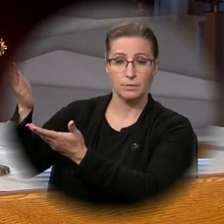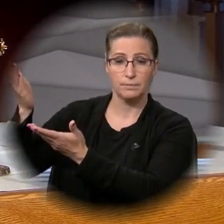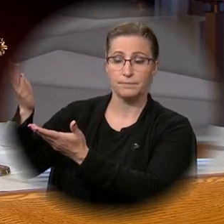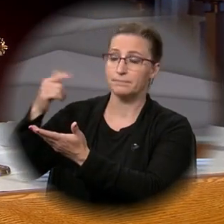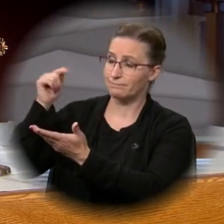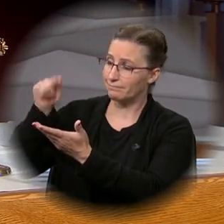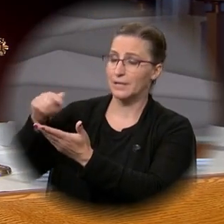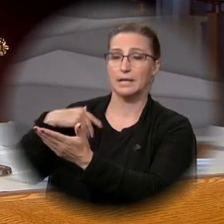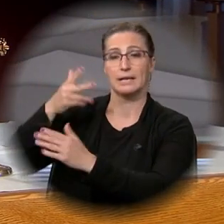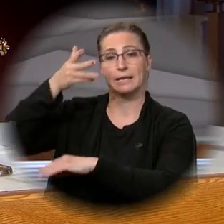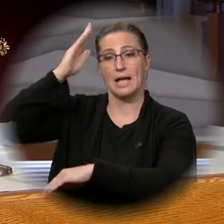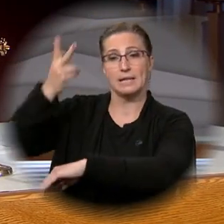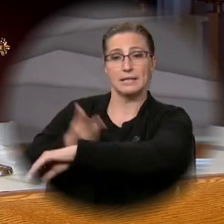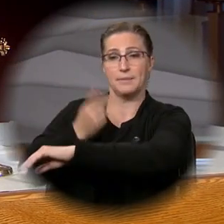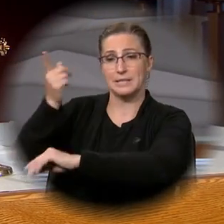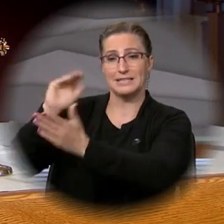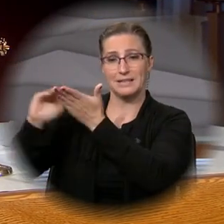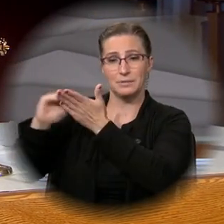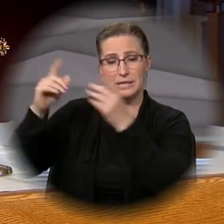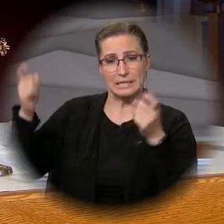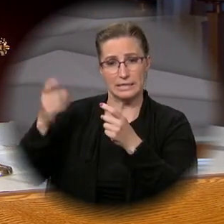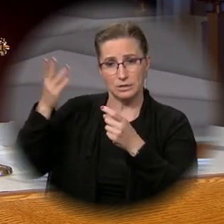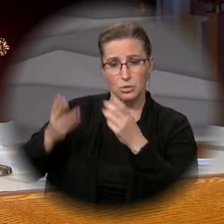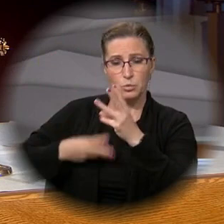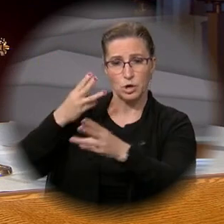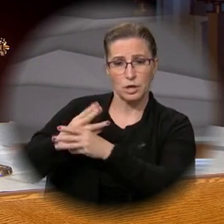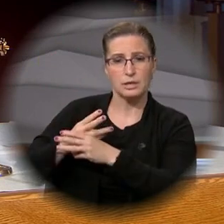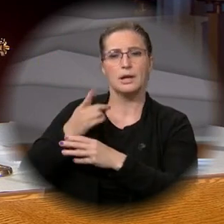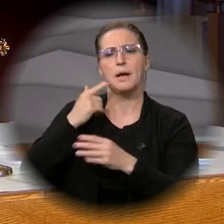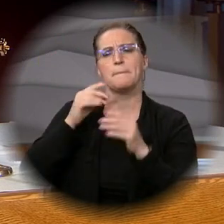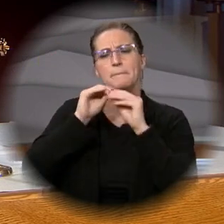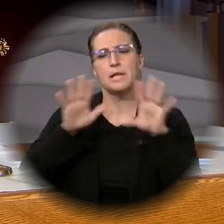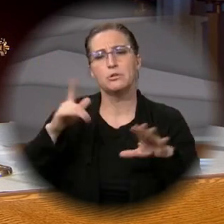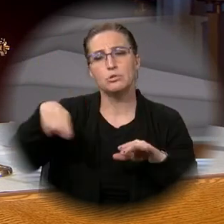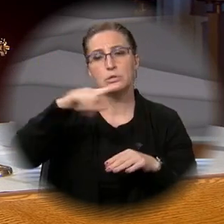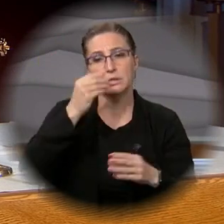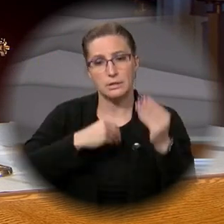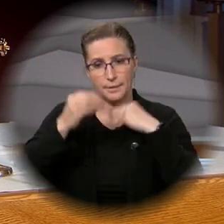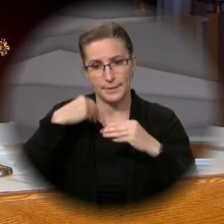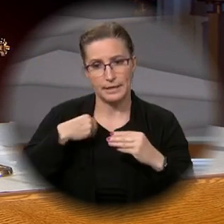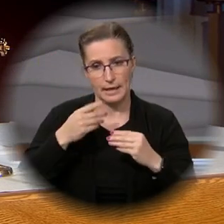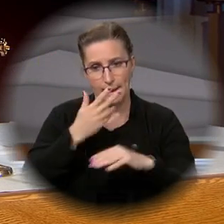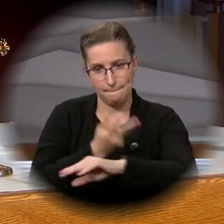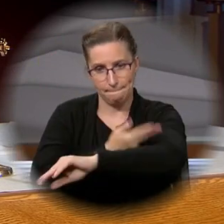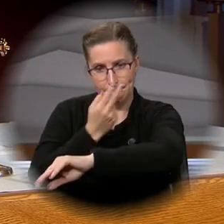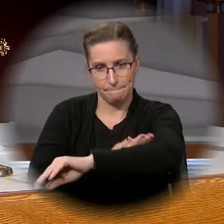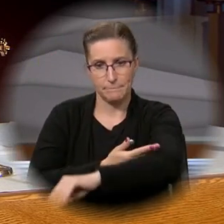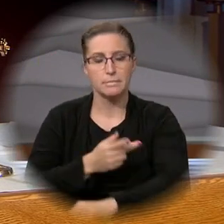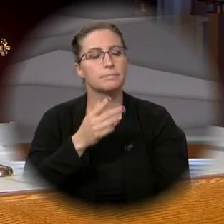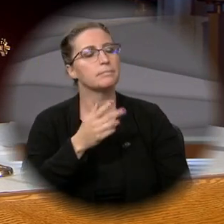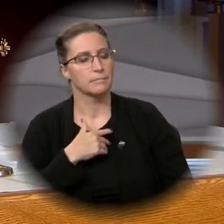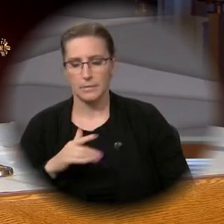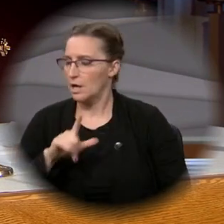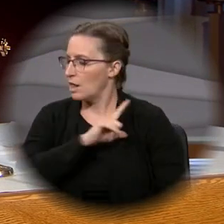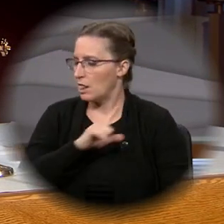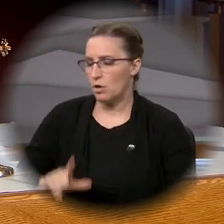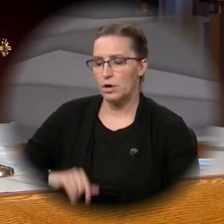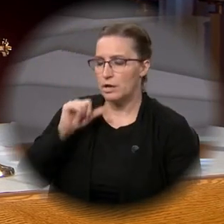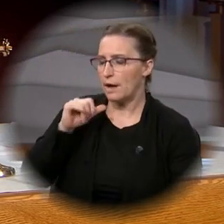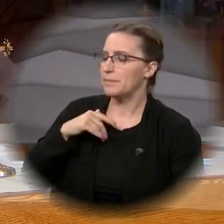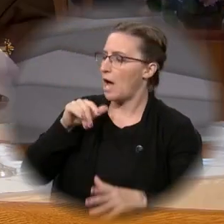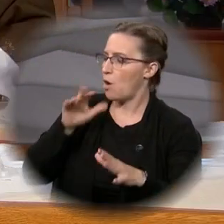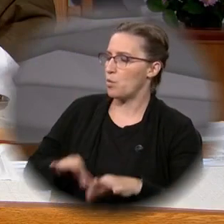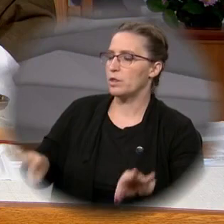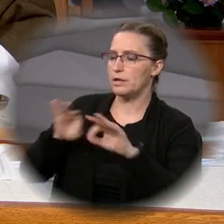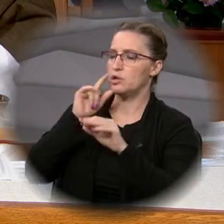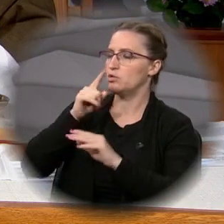This is the Lamb of God who takes away the sins of the world. Blessed are those who are called to the supper of the Lamb. Lord, I am not worthy